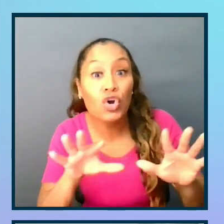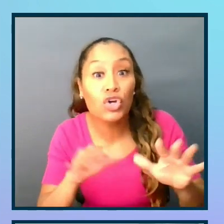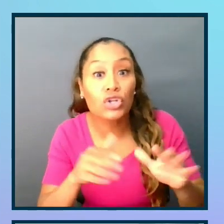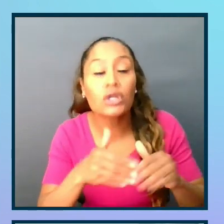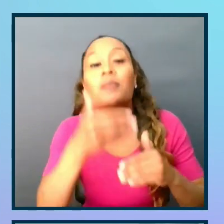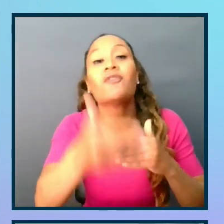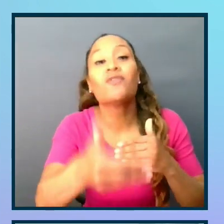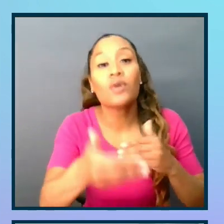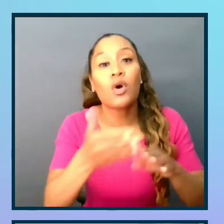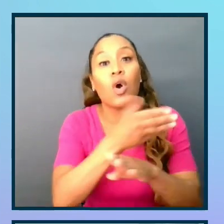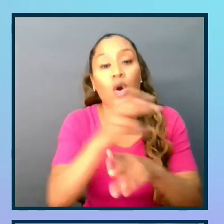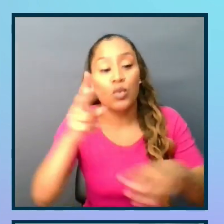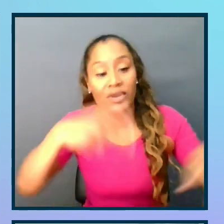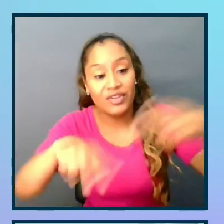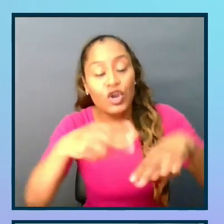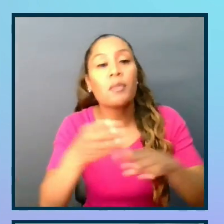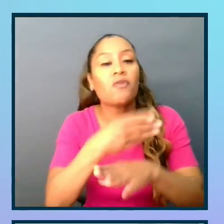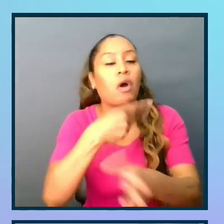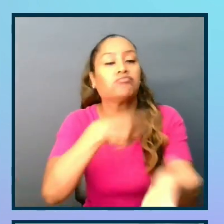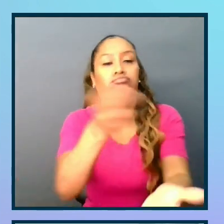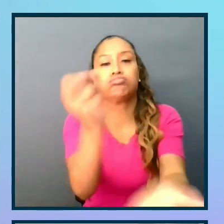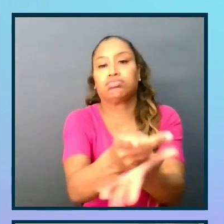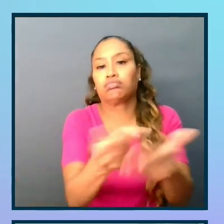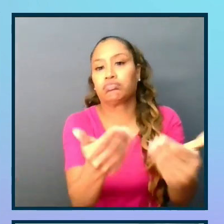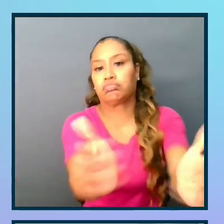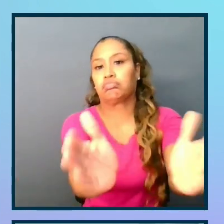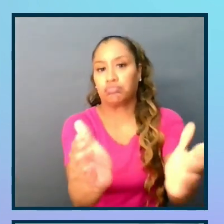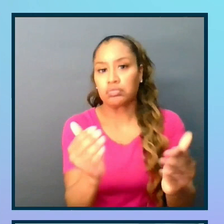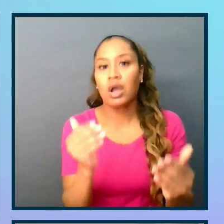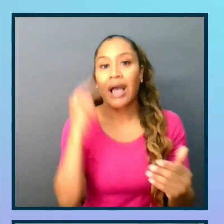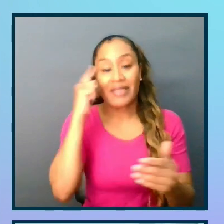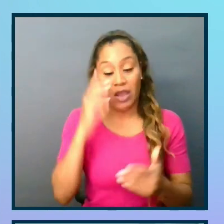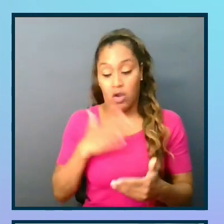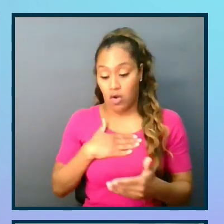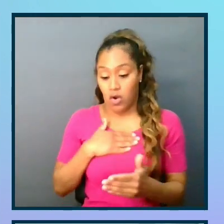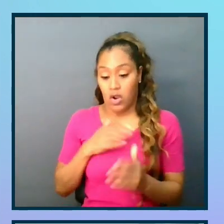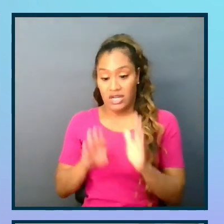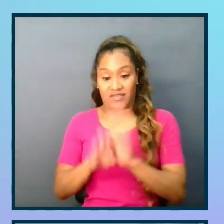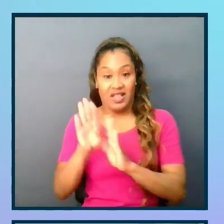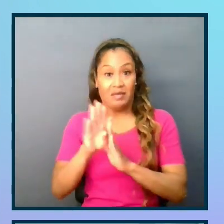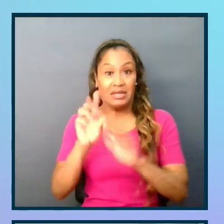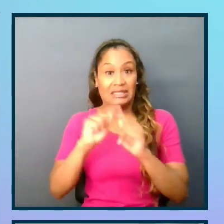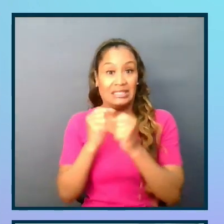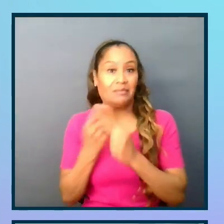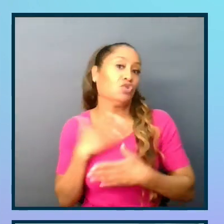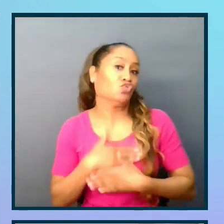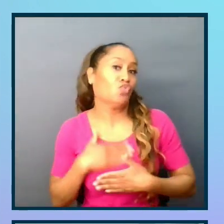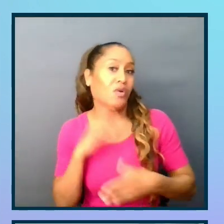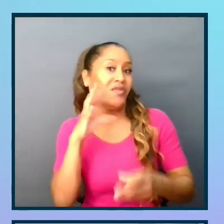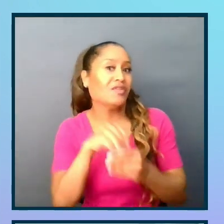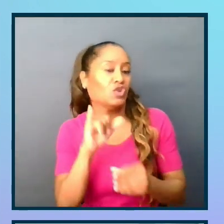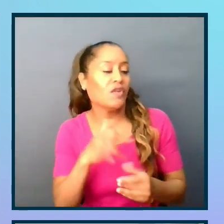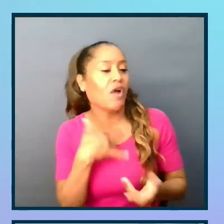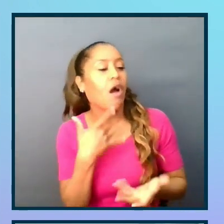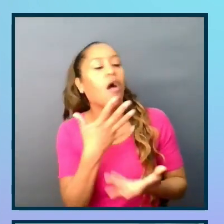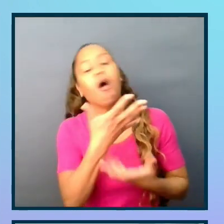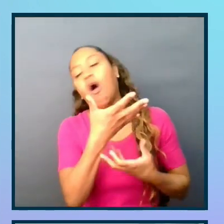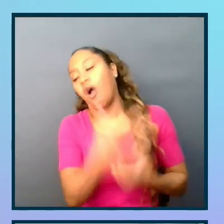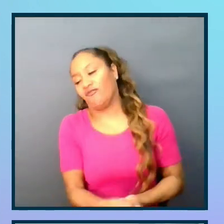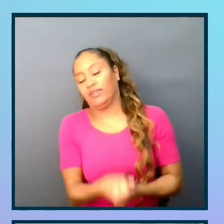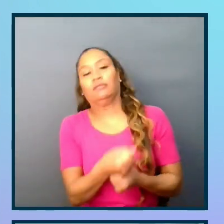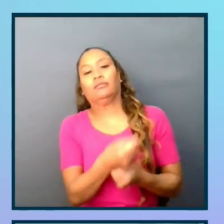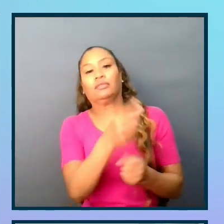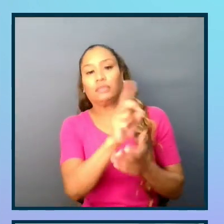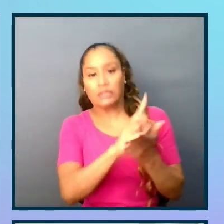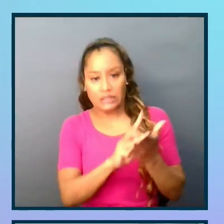review, and can sign off on it. And I think that our development team really enjoys it as well, so they can feel confident that the